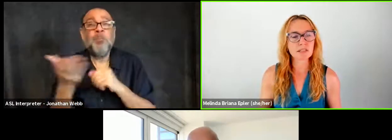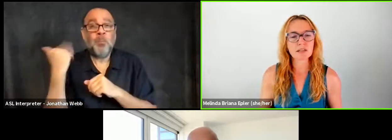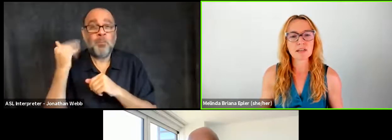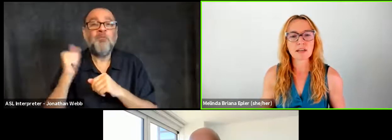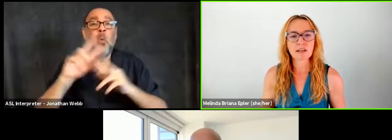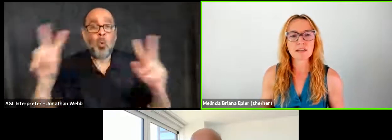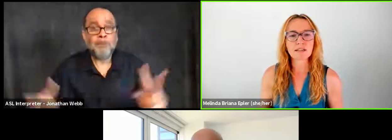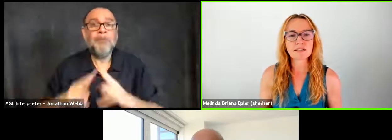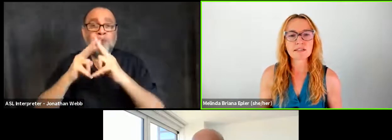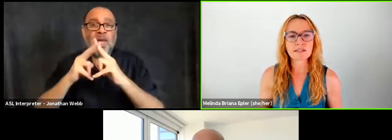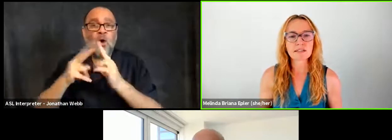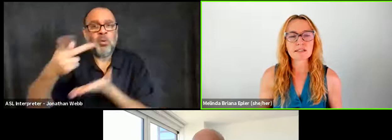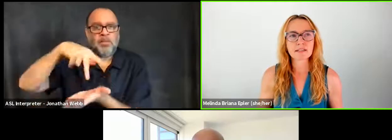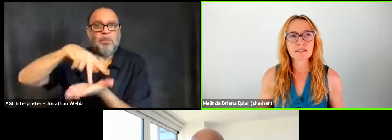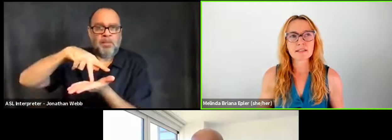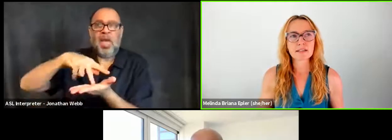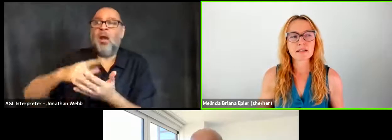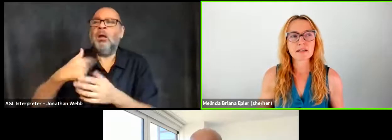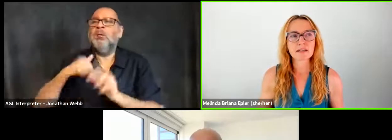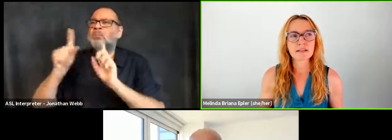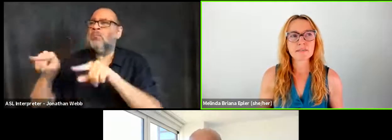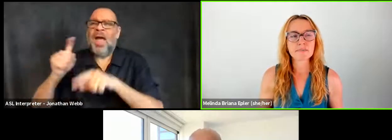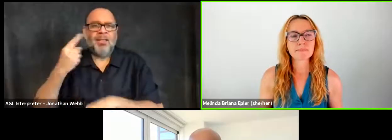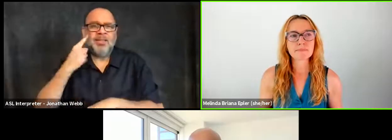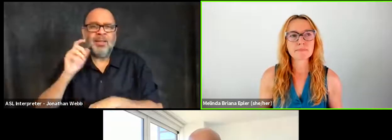dating, and